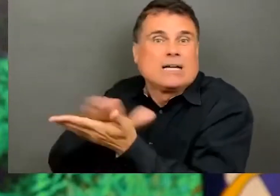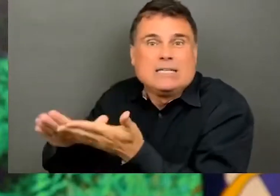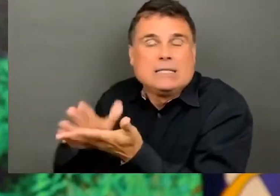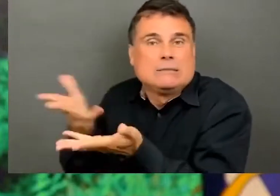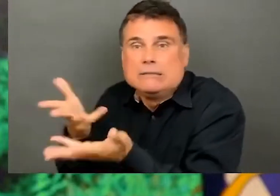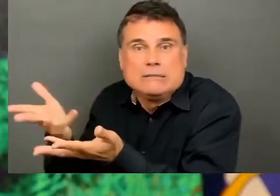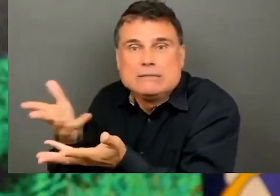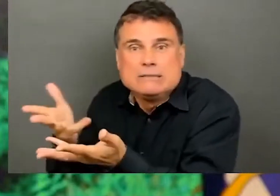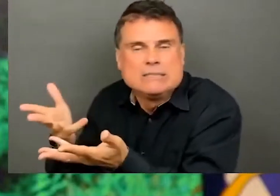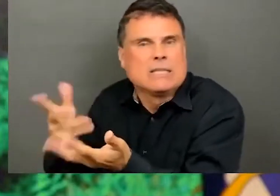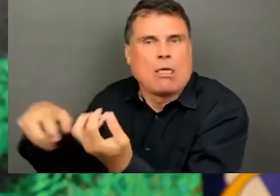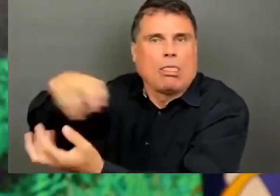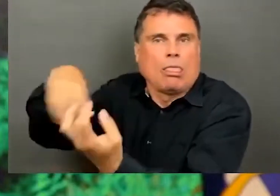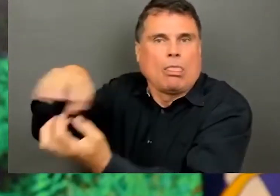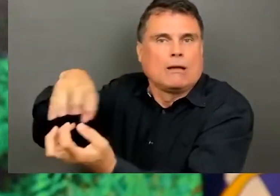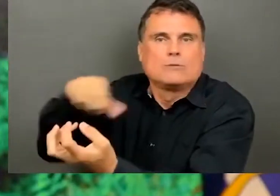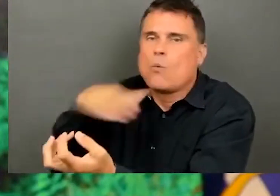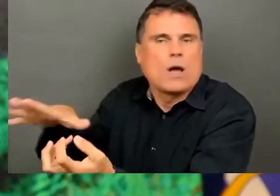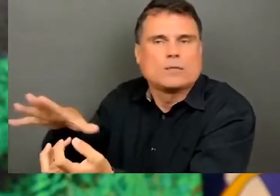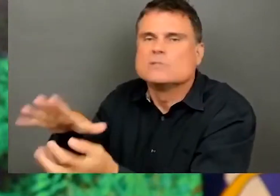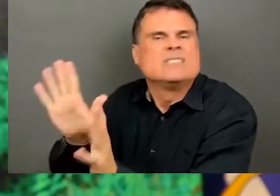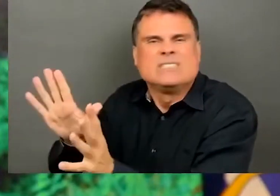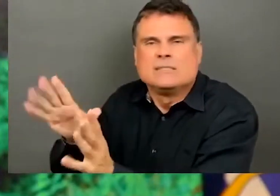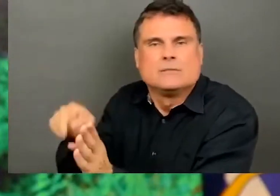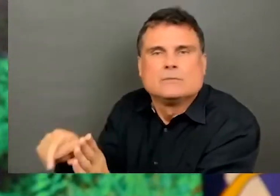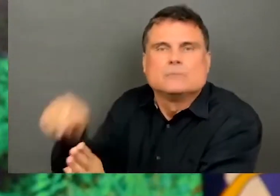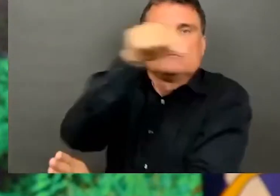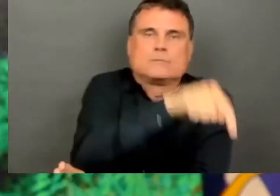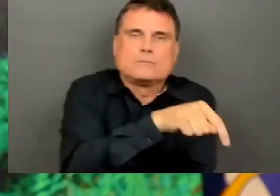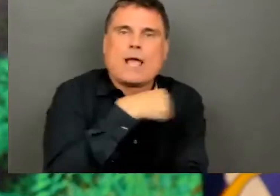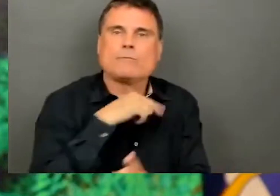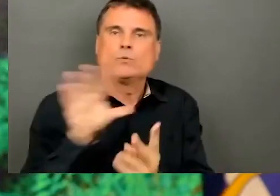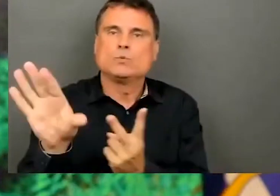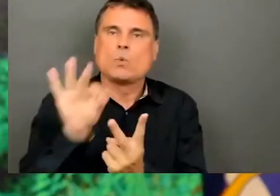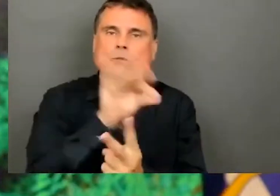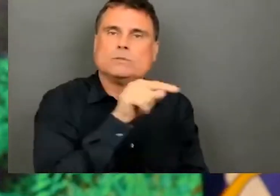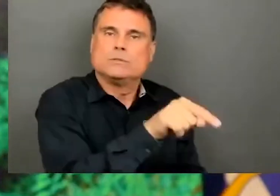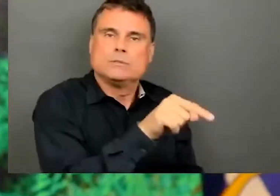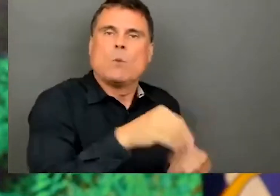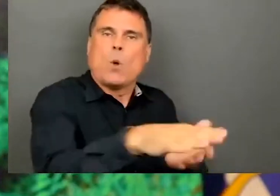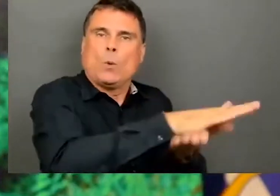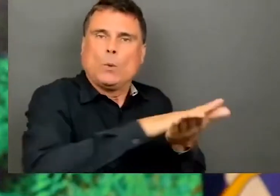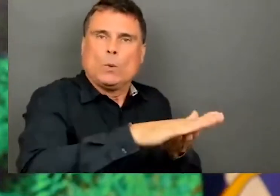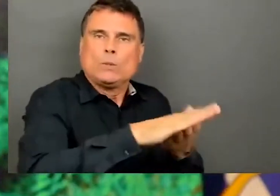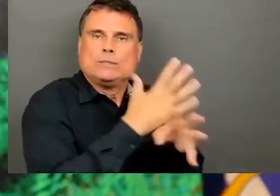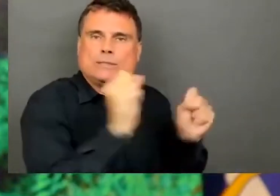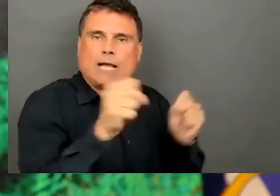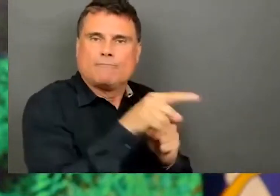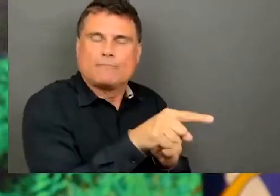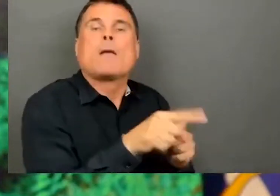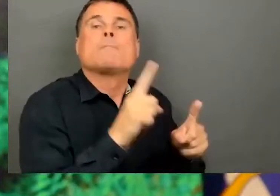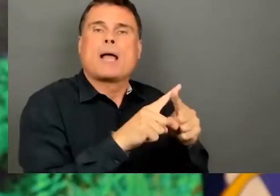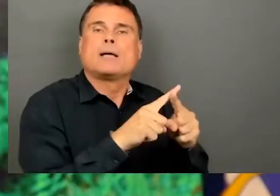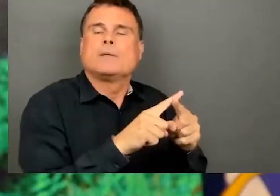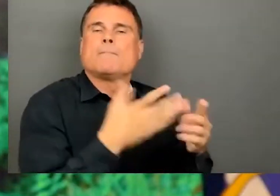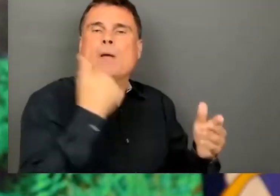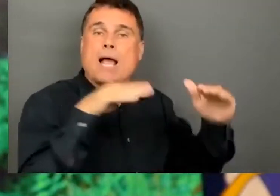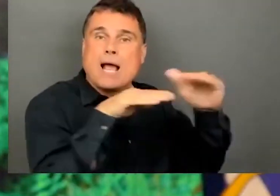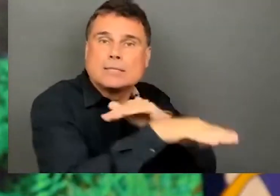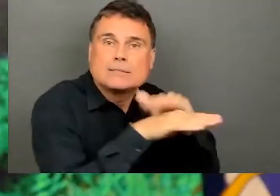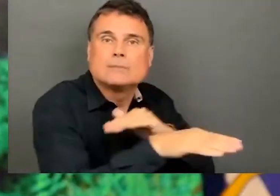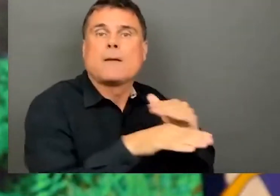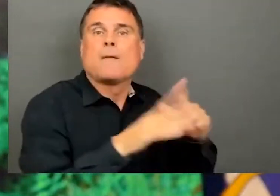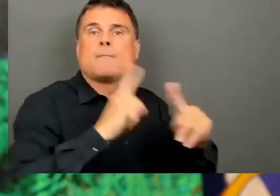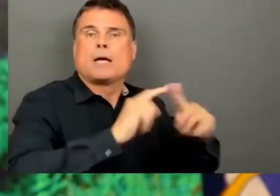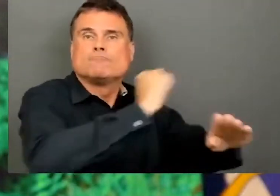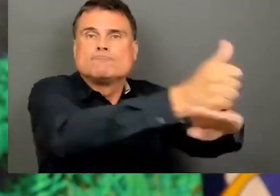health care and other needs. Expanding access to safer supply is a vital step that also helps